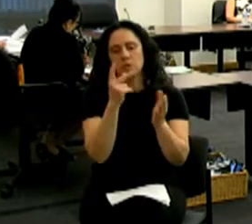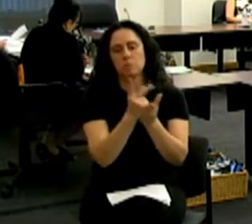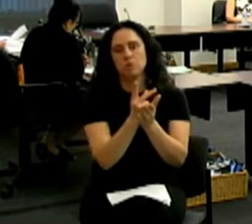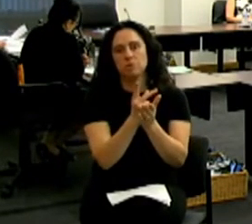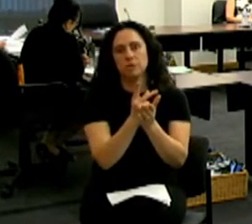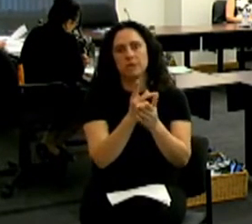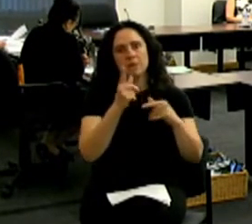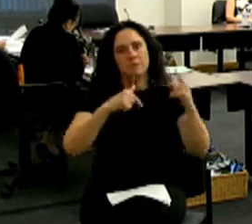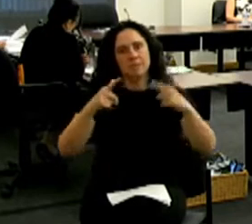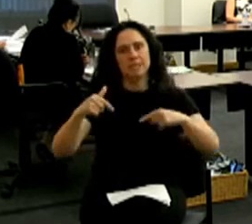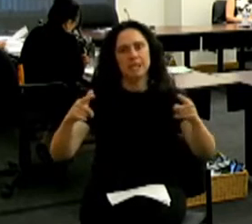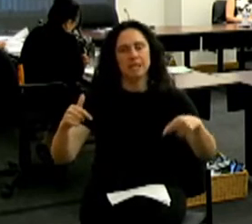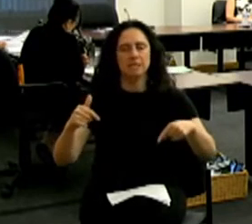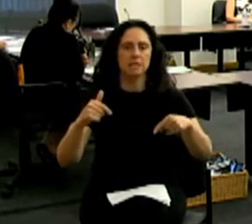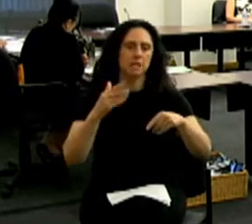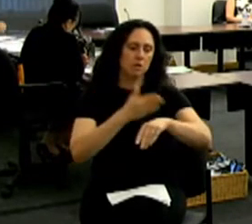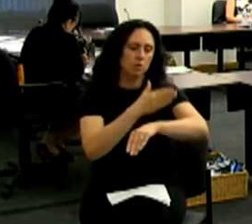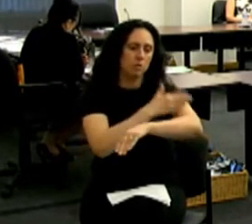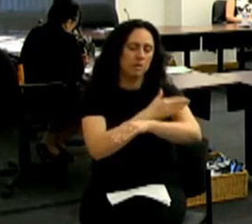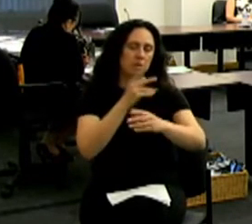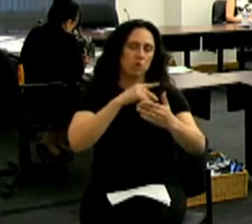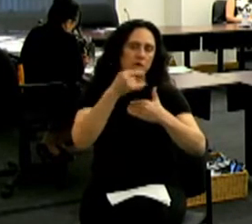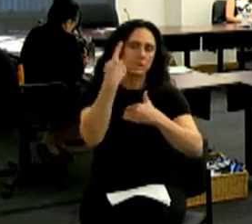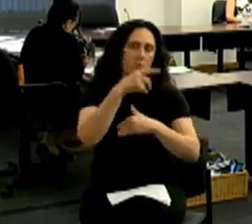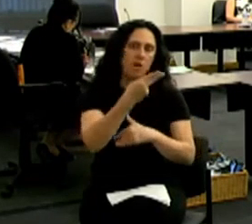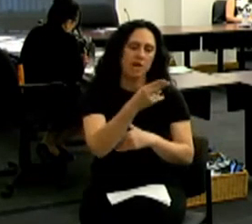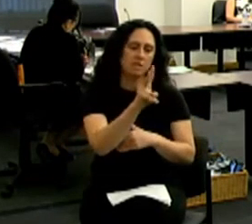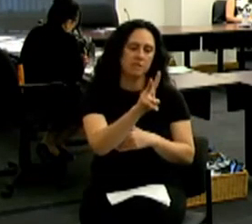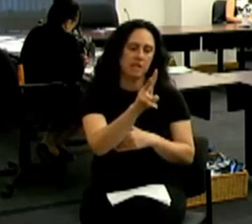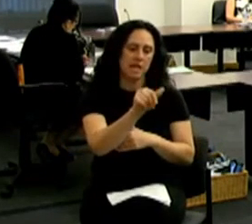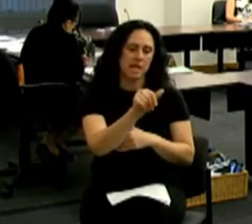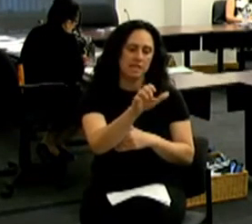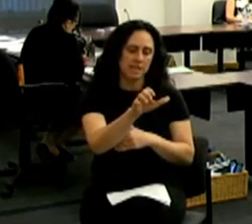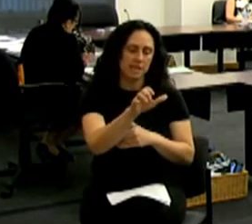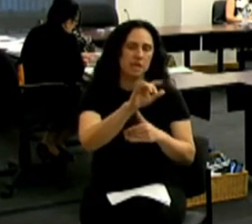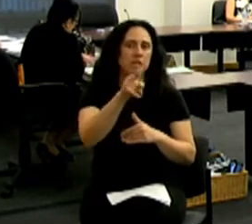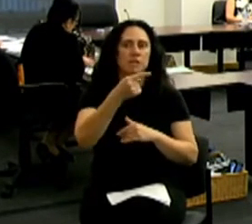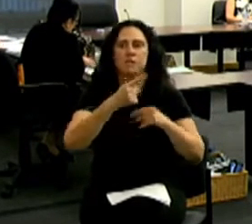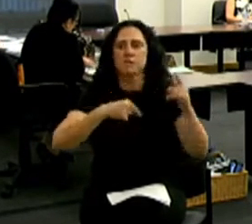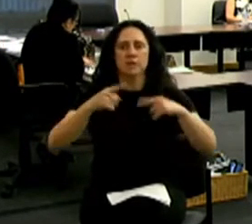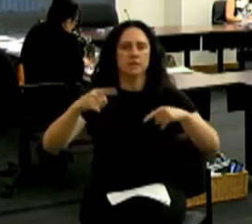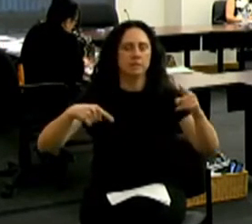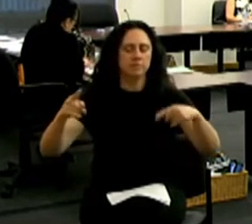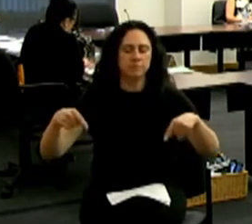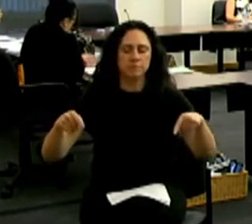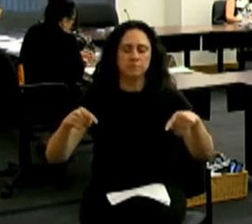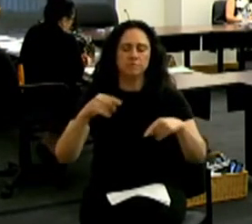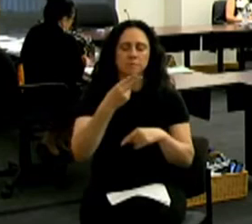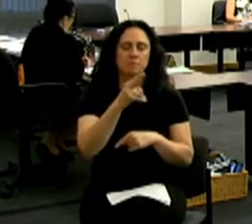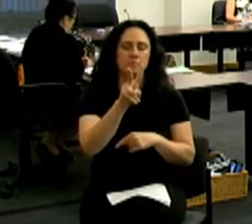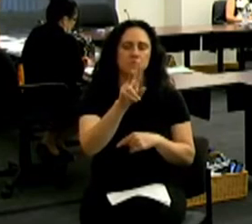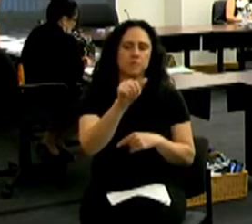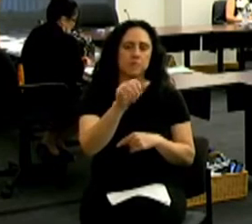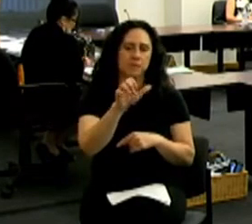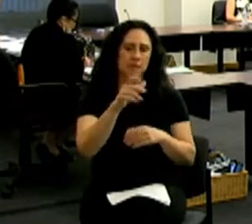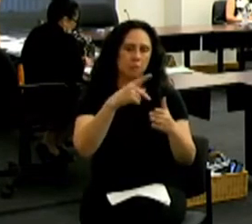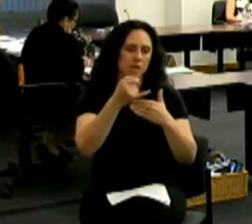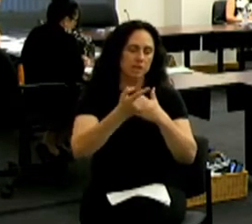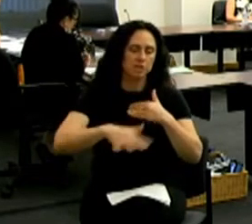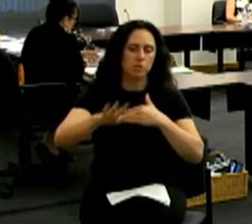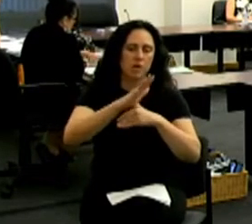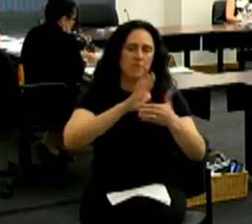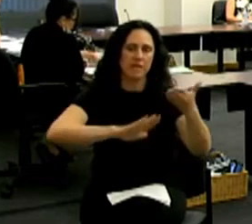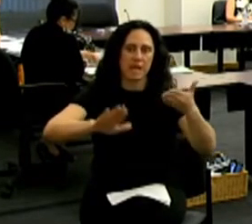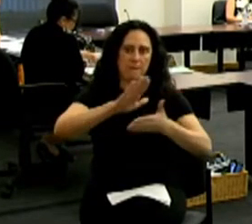some miscellaneous capital improvement projects for HVAC. This is just various miscellaneous HVAC projects throughout the